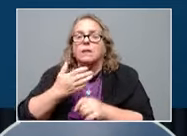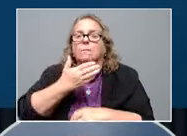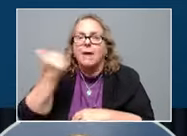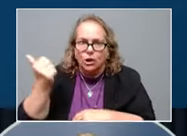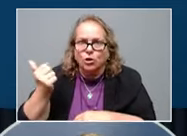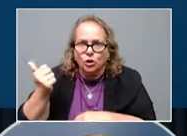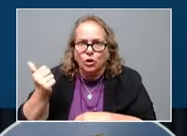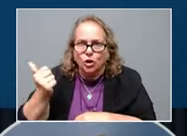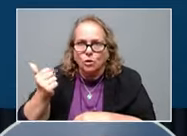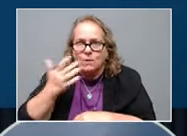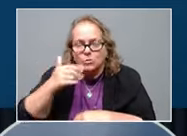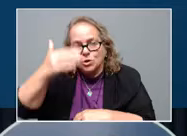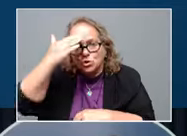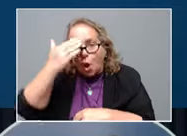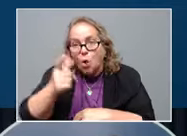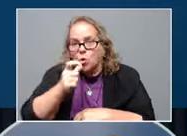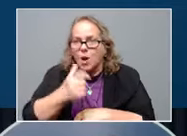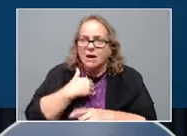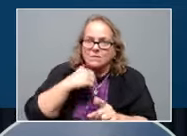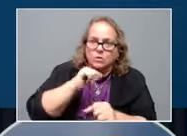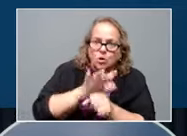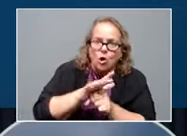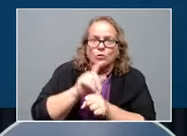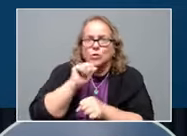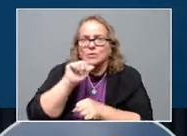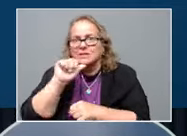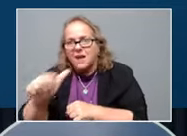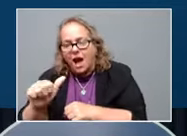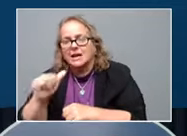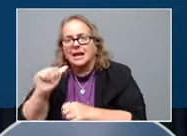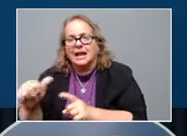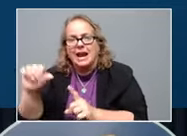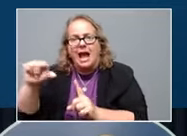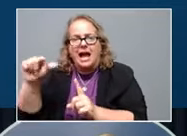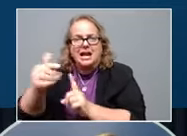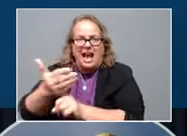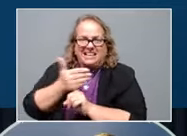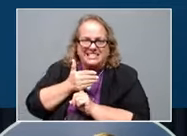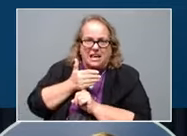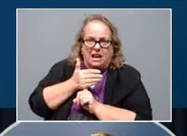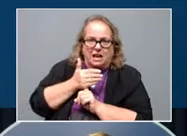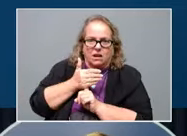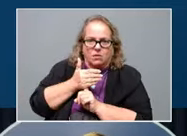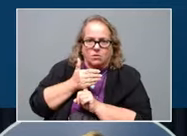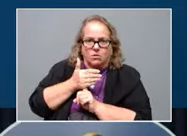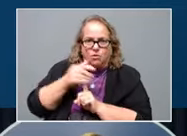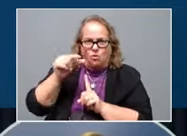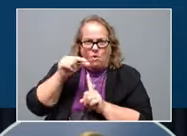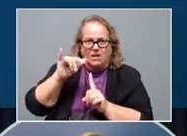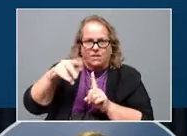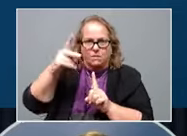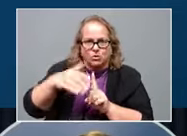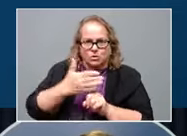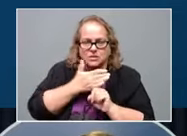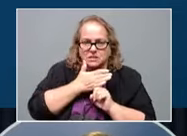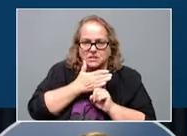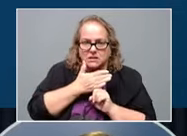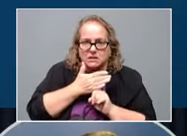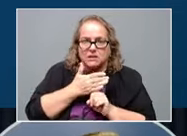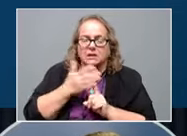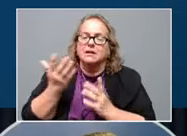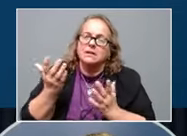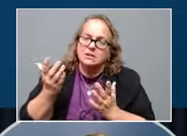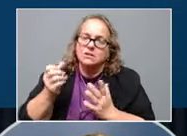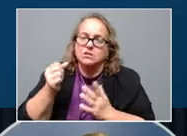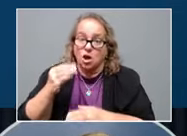trace and ultimately isolate that person. So whether or not we're starting to see our positivity rate as a trend actually decrease,